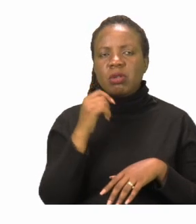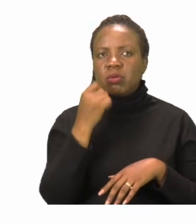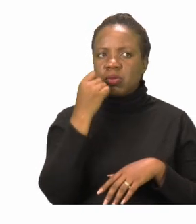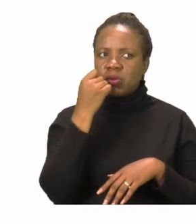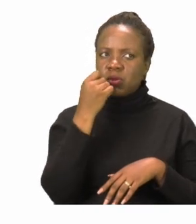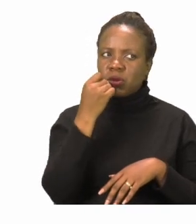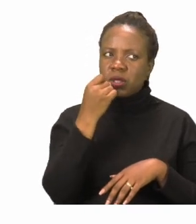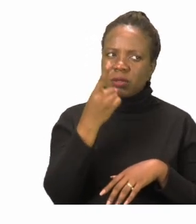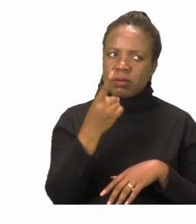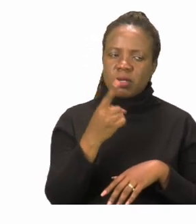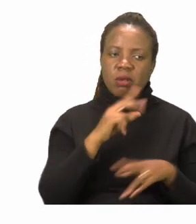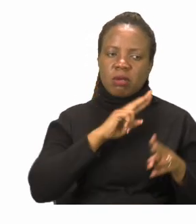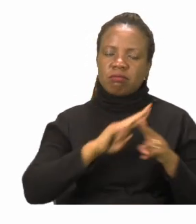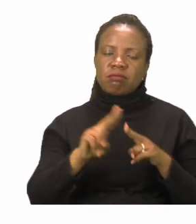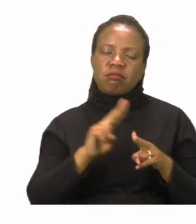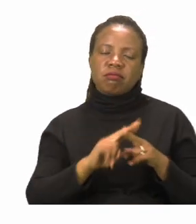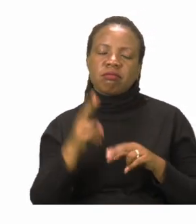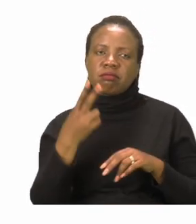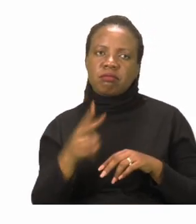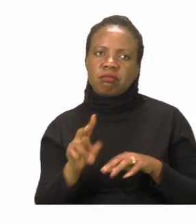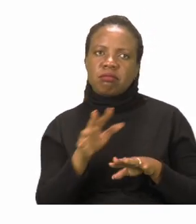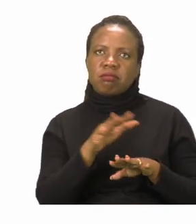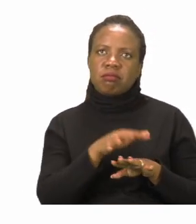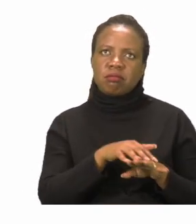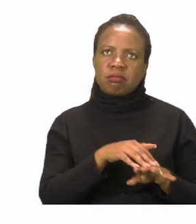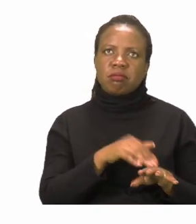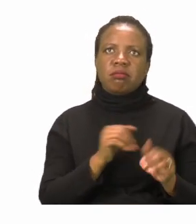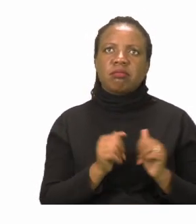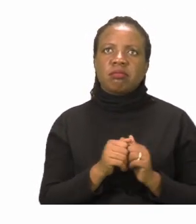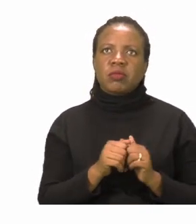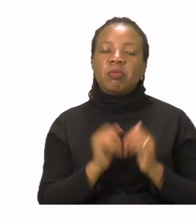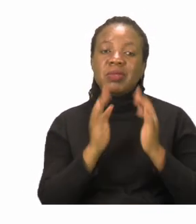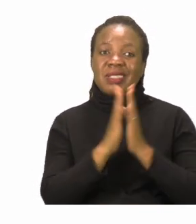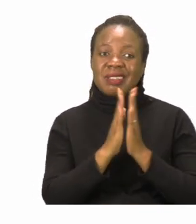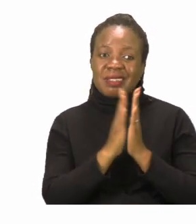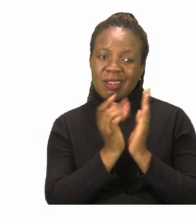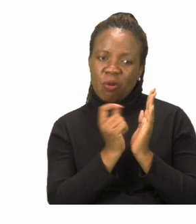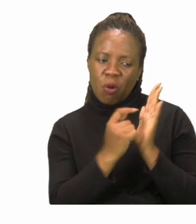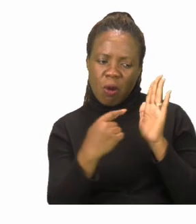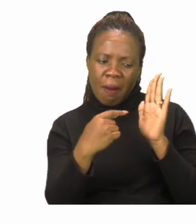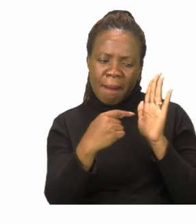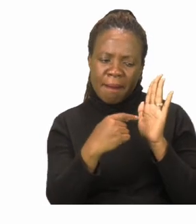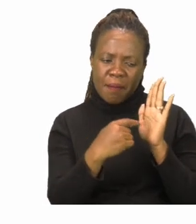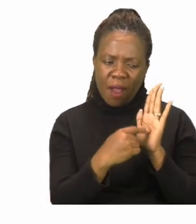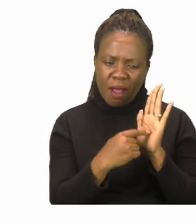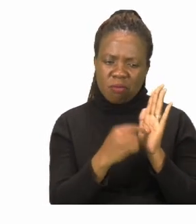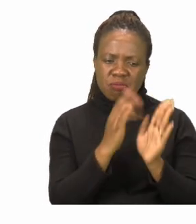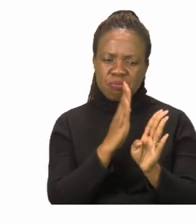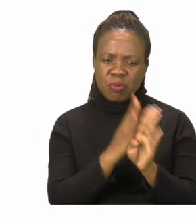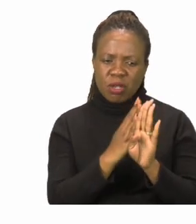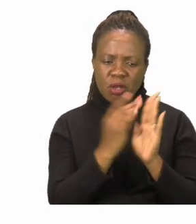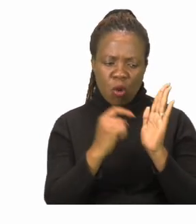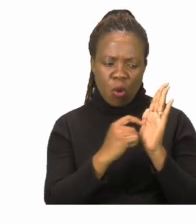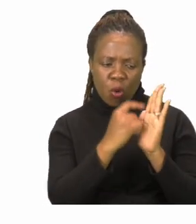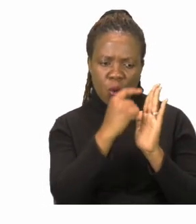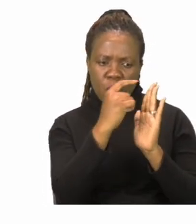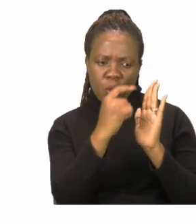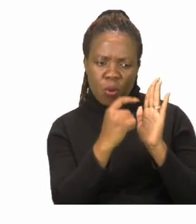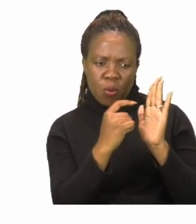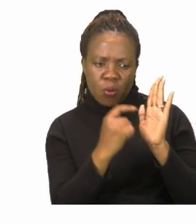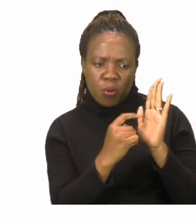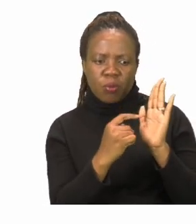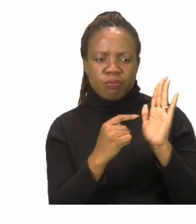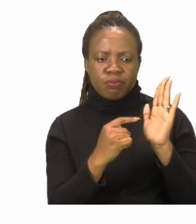not rush, and shape your punctuation correctly. I'll see you when you're done, boys and girls,